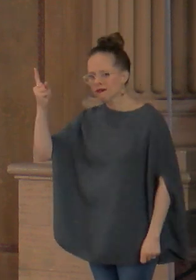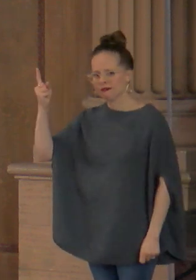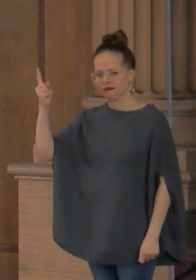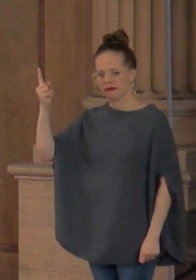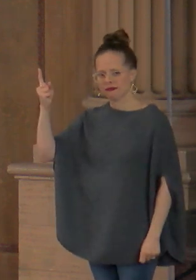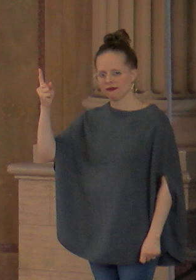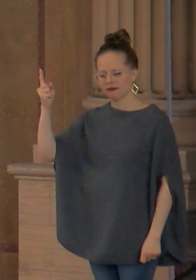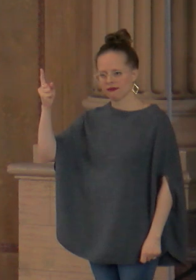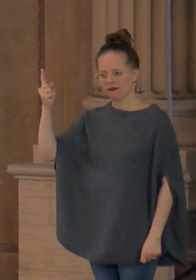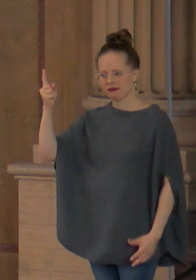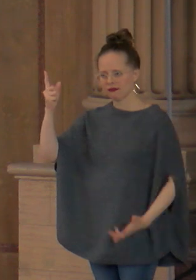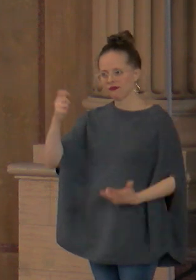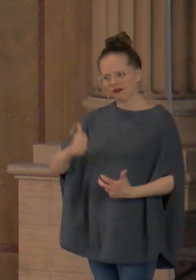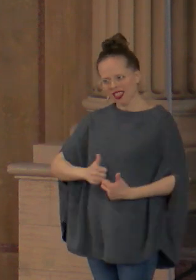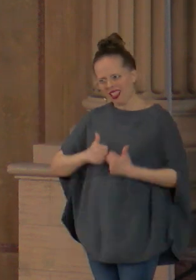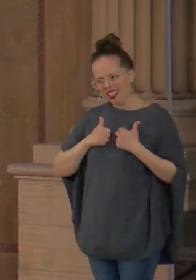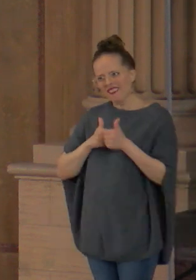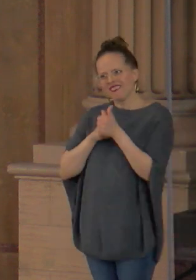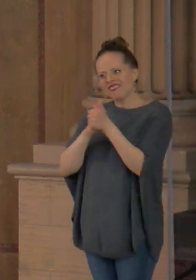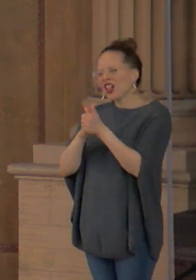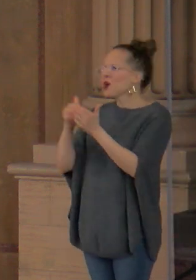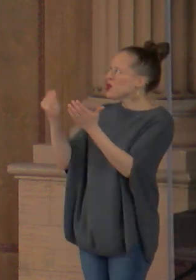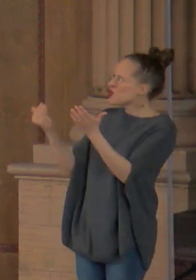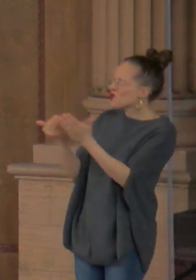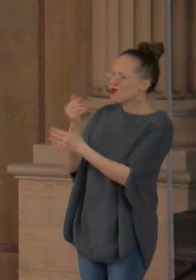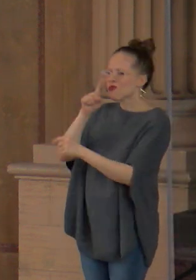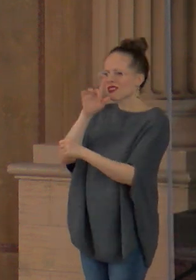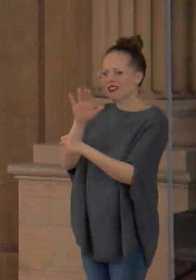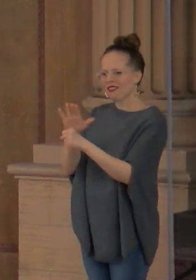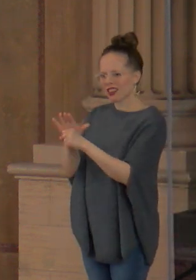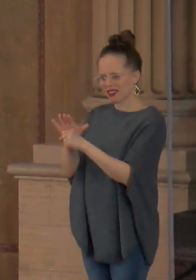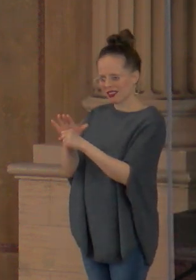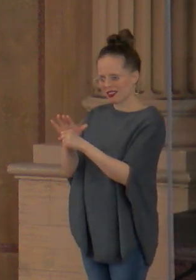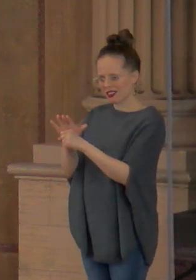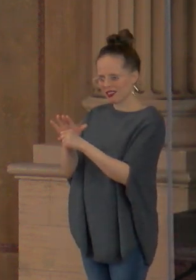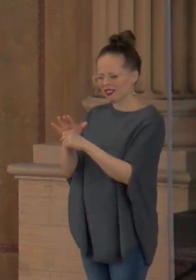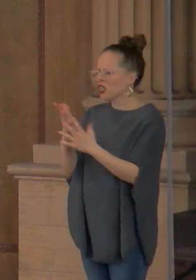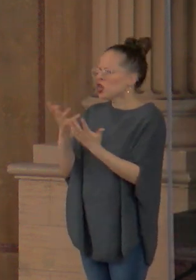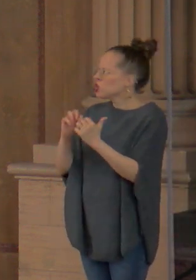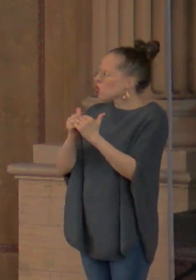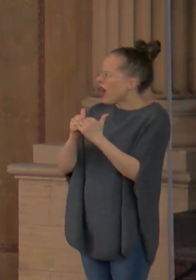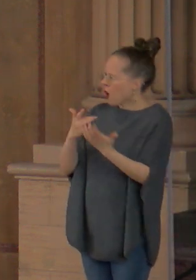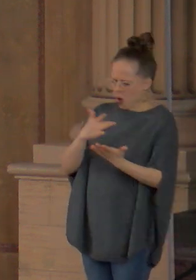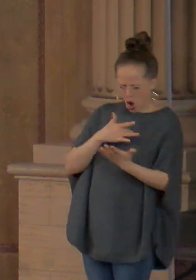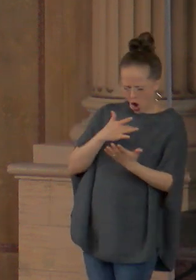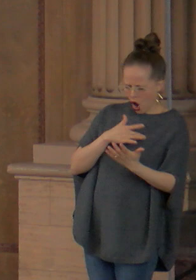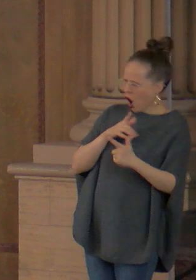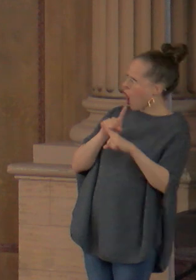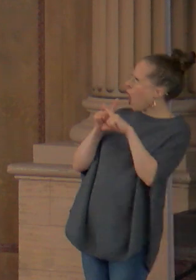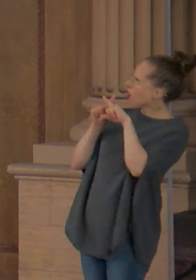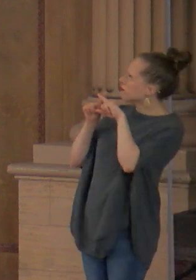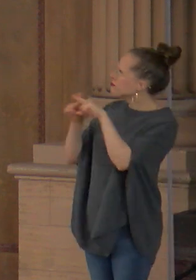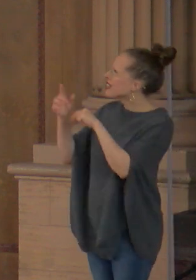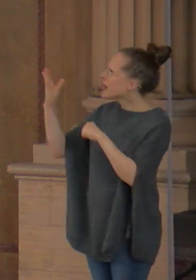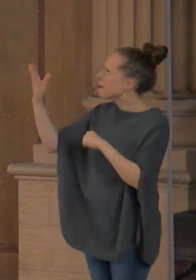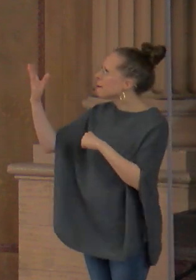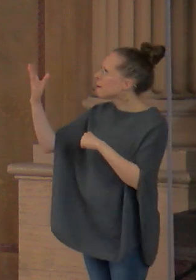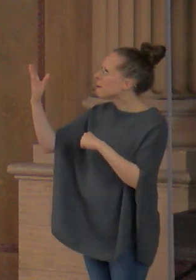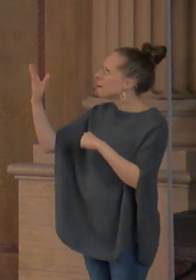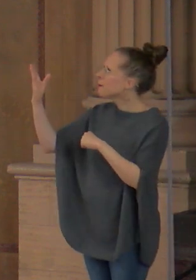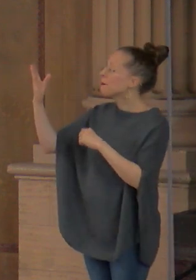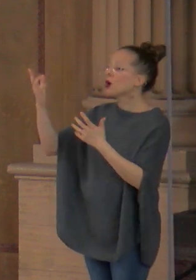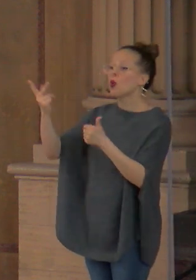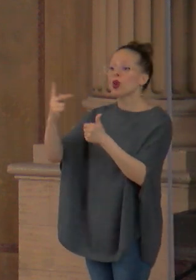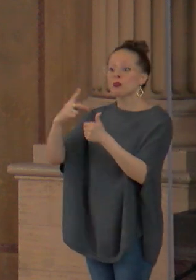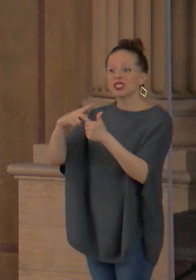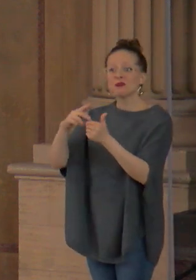Live out these new covenant realities. And one of the ways that we anchor our hearts again in Jesus is we participate in the new covenant renewal